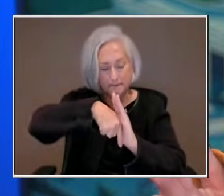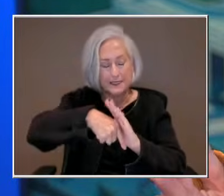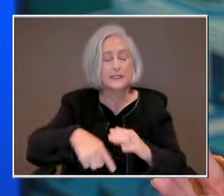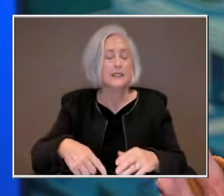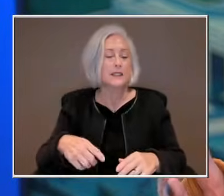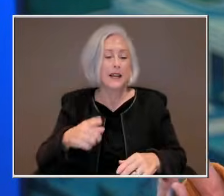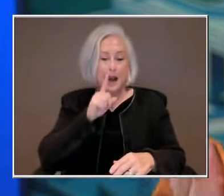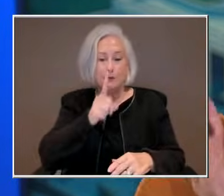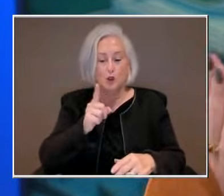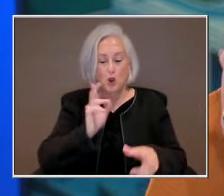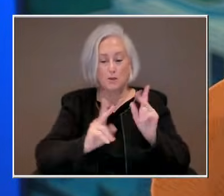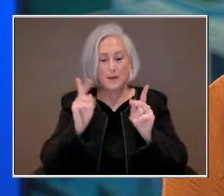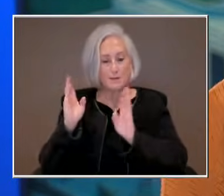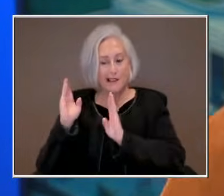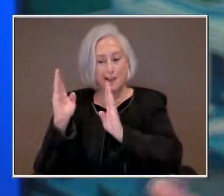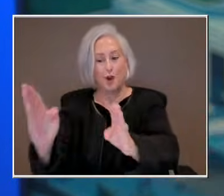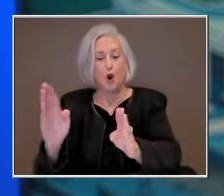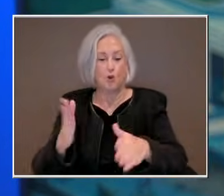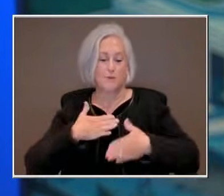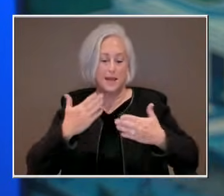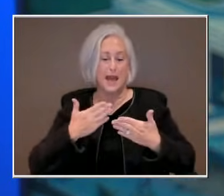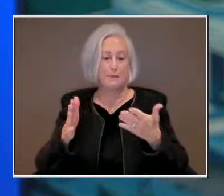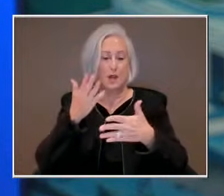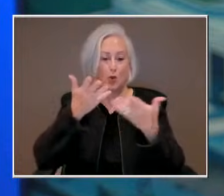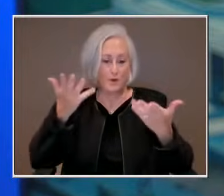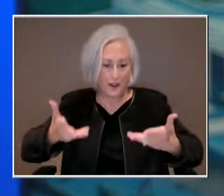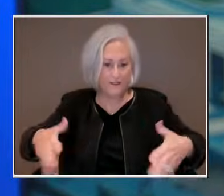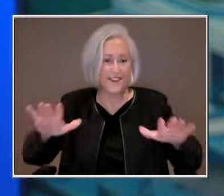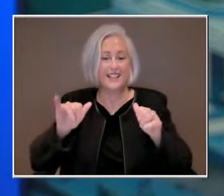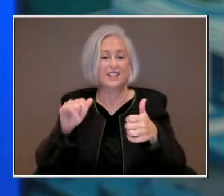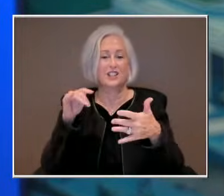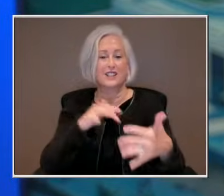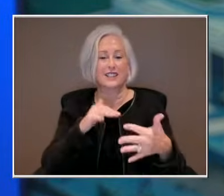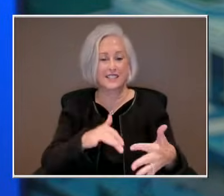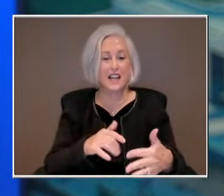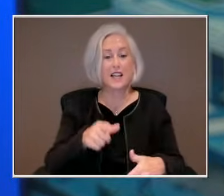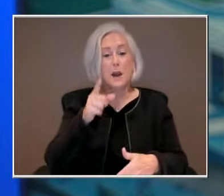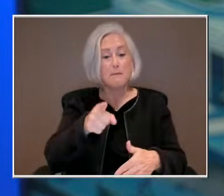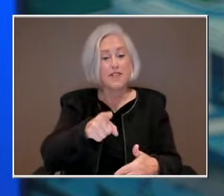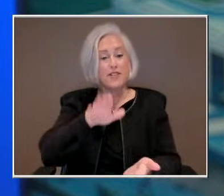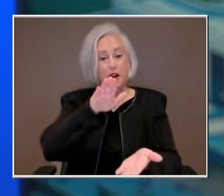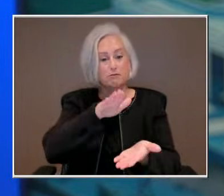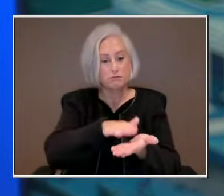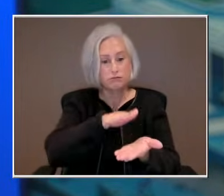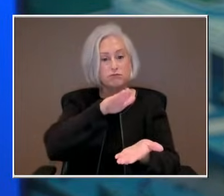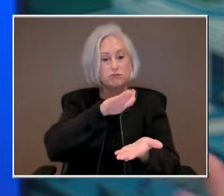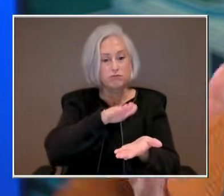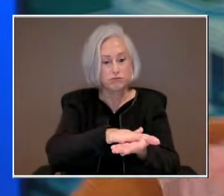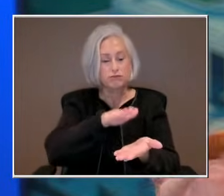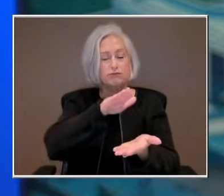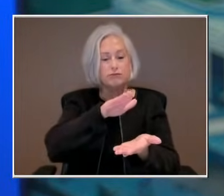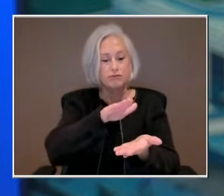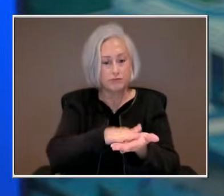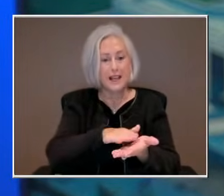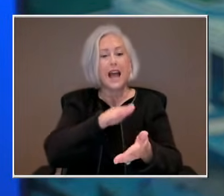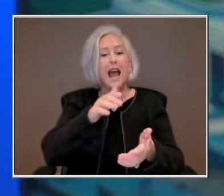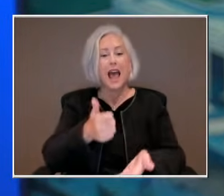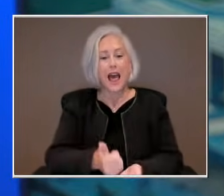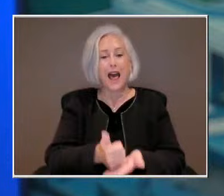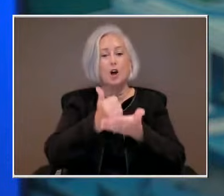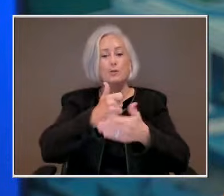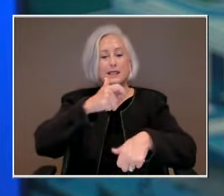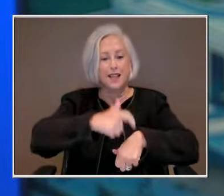beat and it strips music down to its most basic component of timing. So it helps us kind of isolate one aspect of music